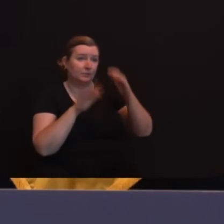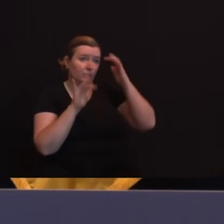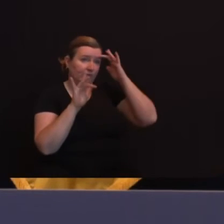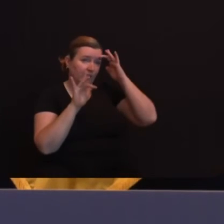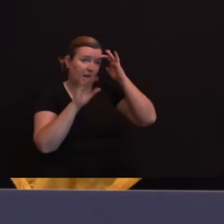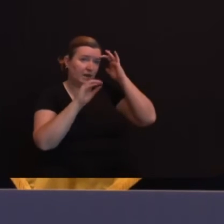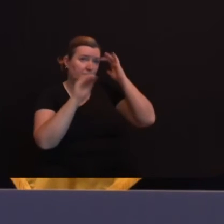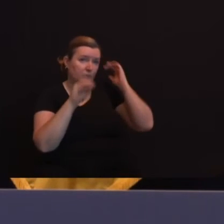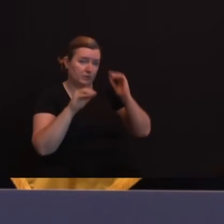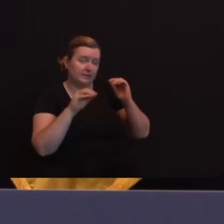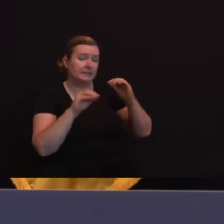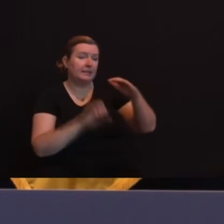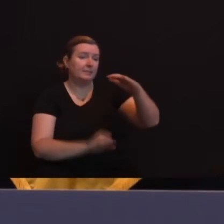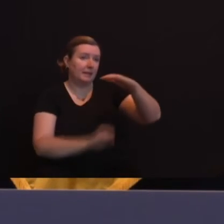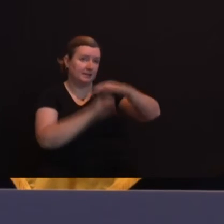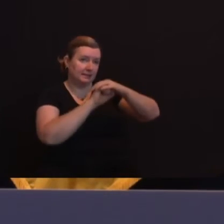persons.